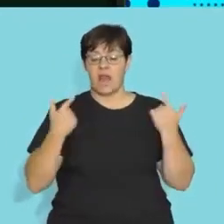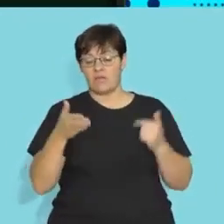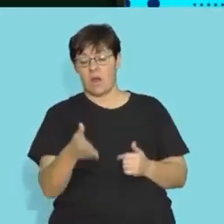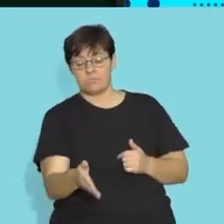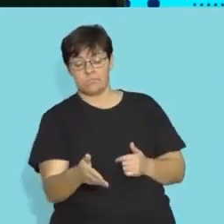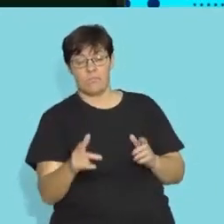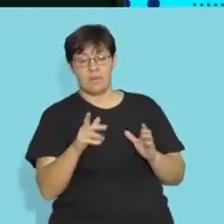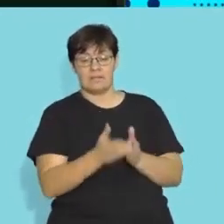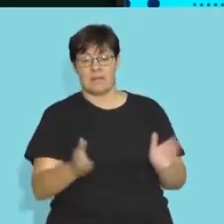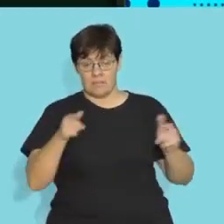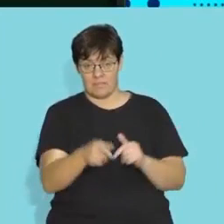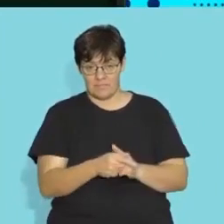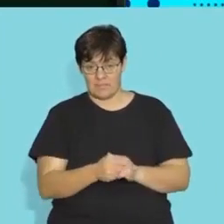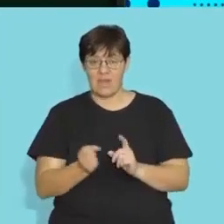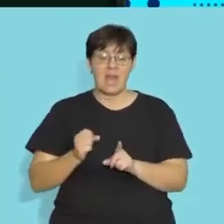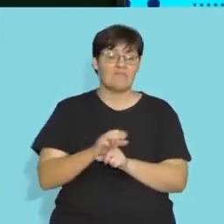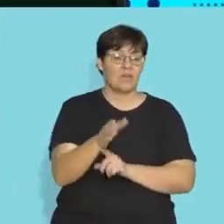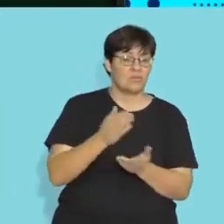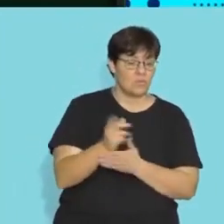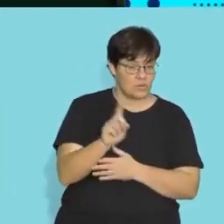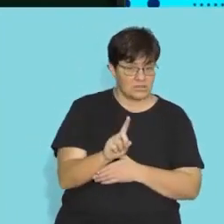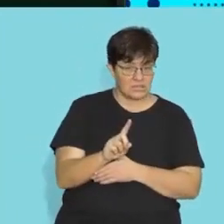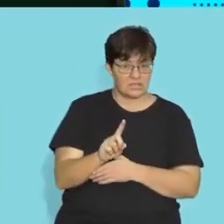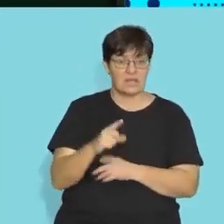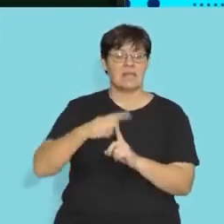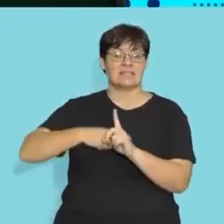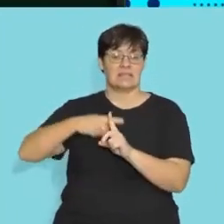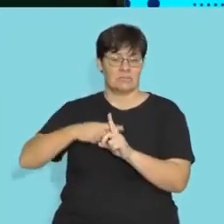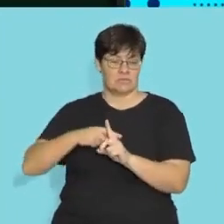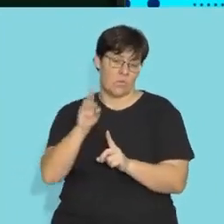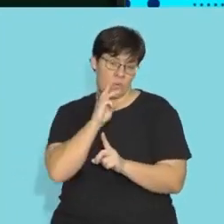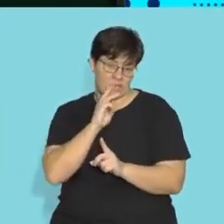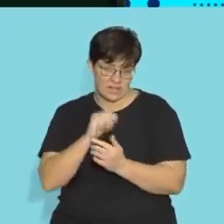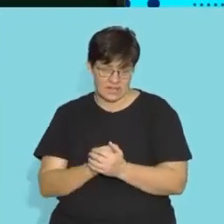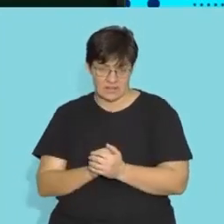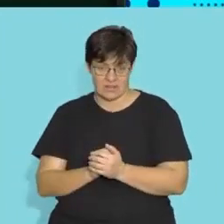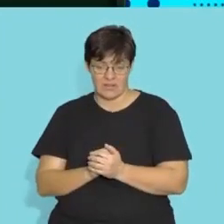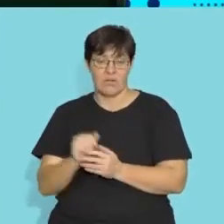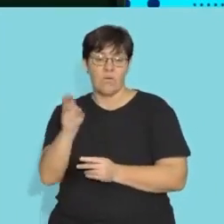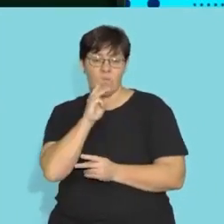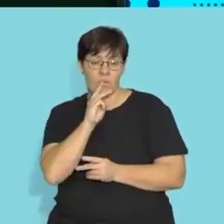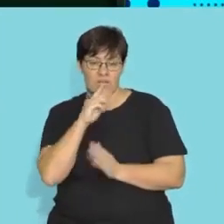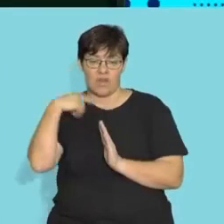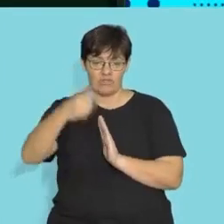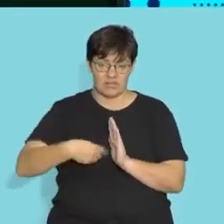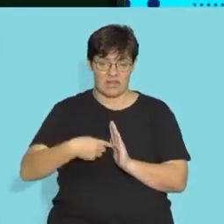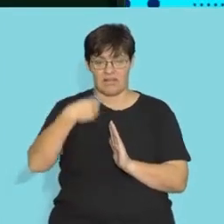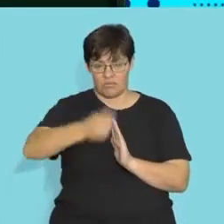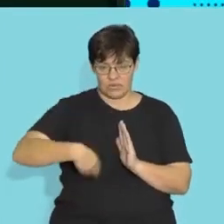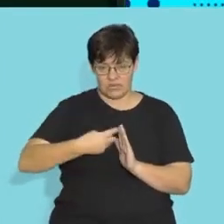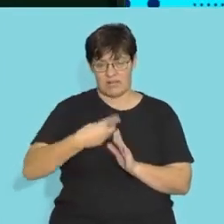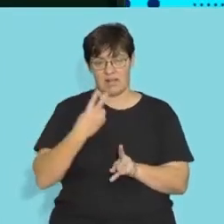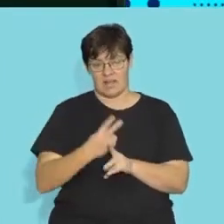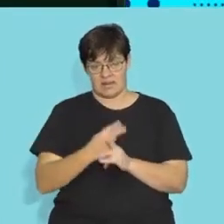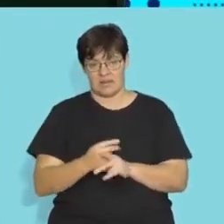the life forms living in these water bodies in dams, often are affected by the temperatures of the water, by the fact that this water